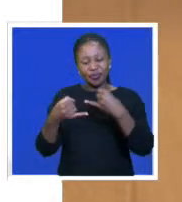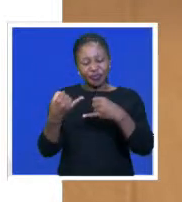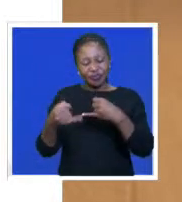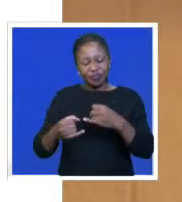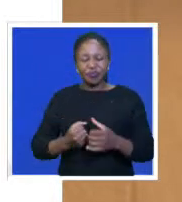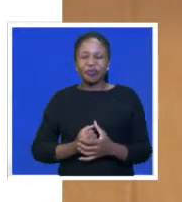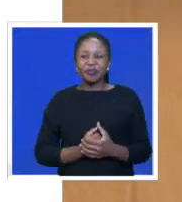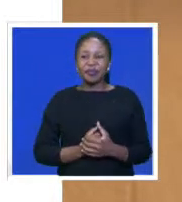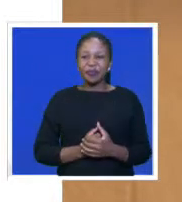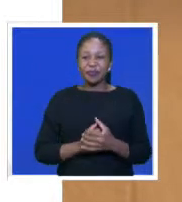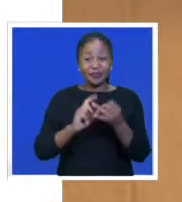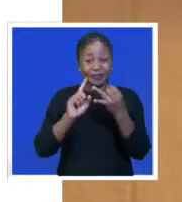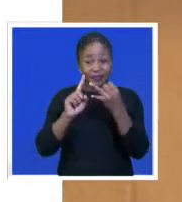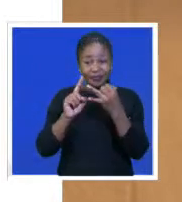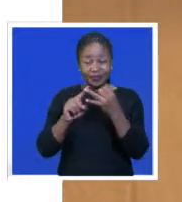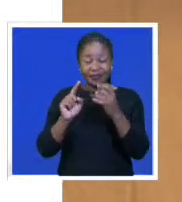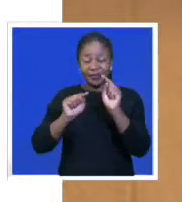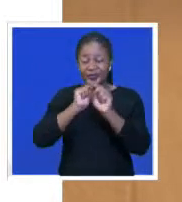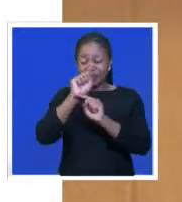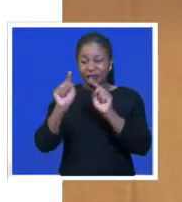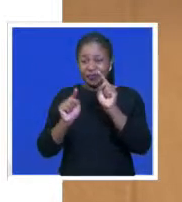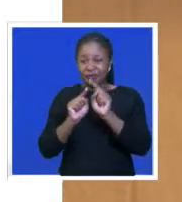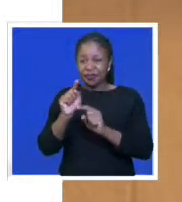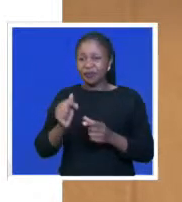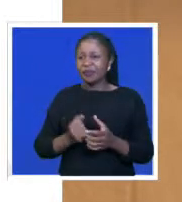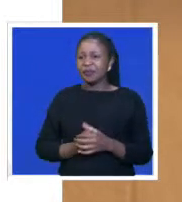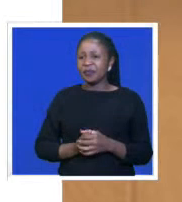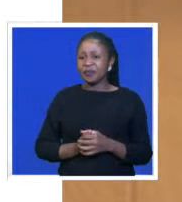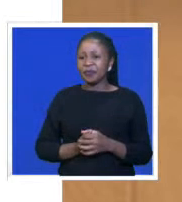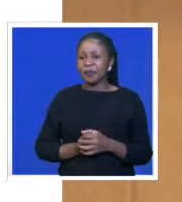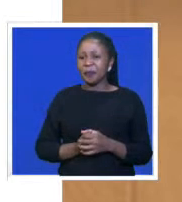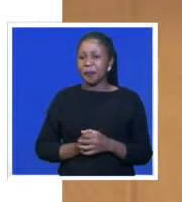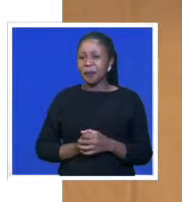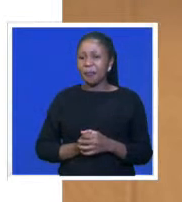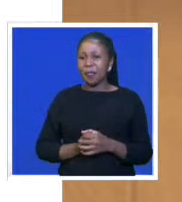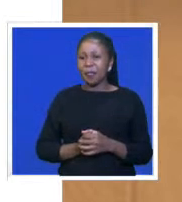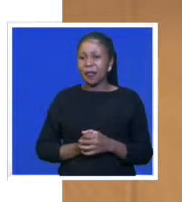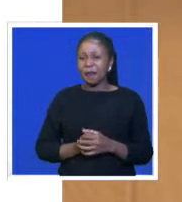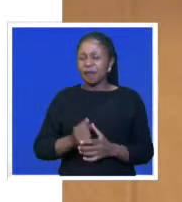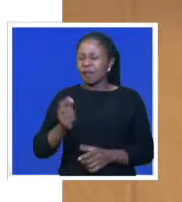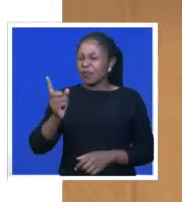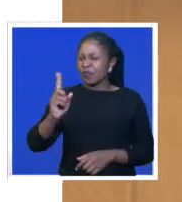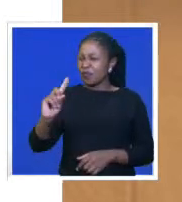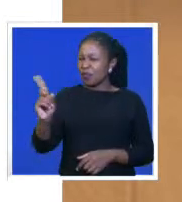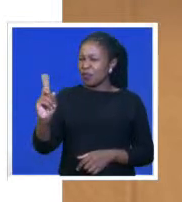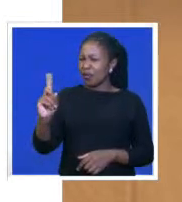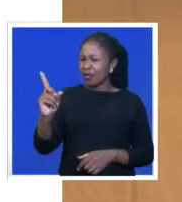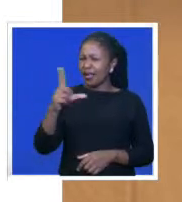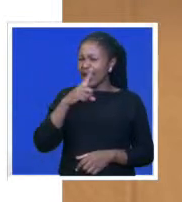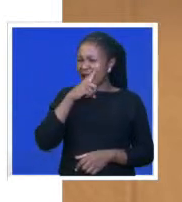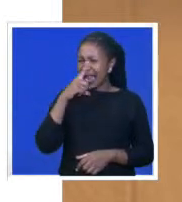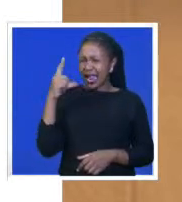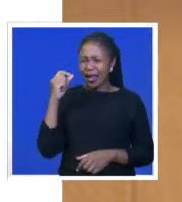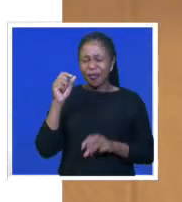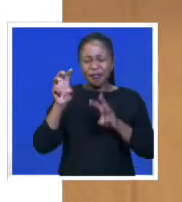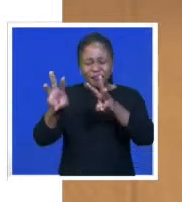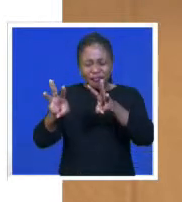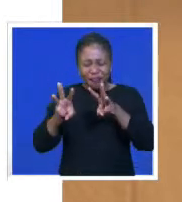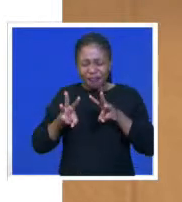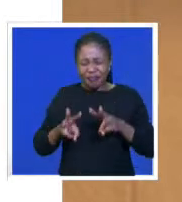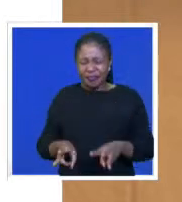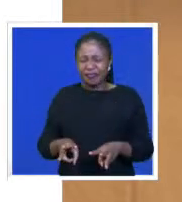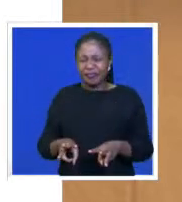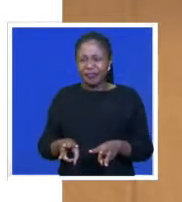second question is, what could be the name of the place you see in the